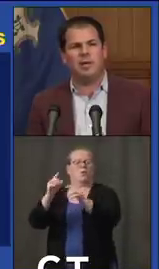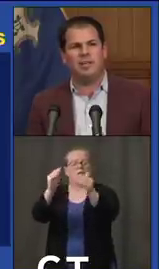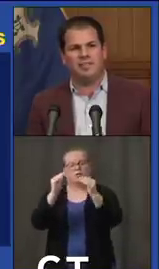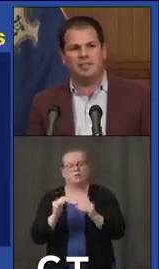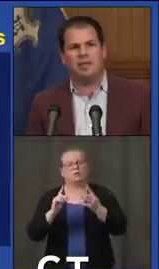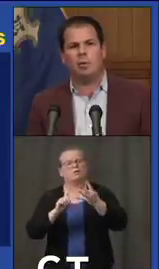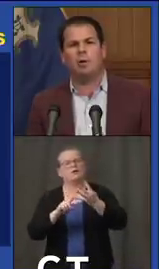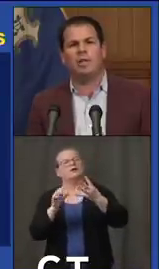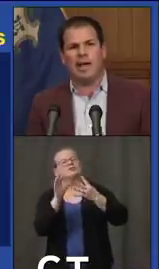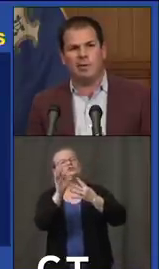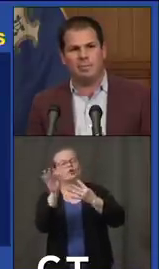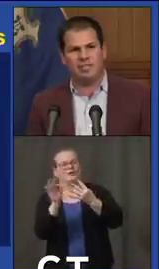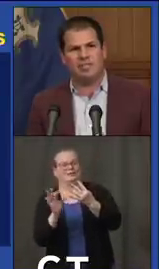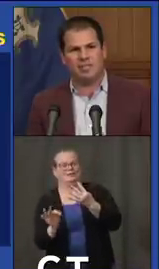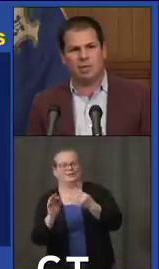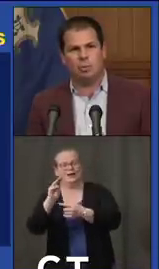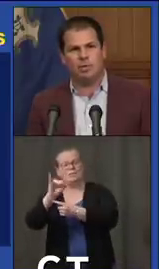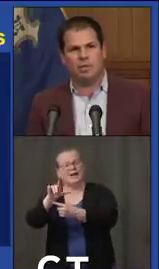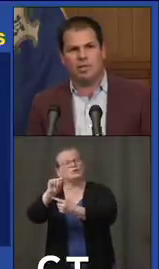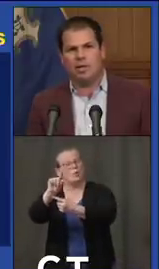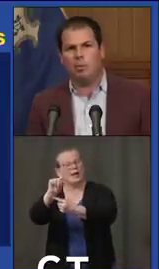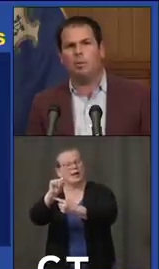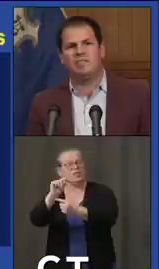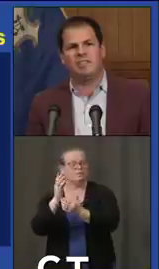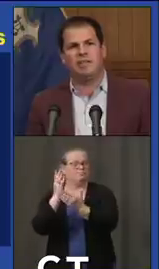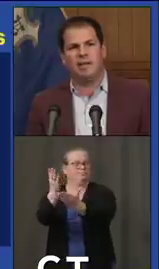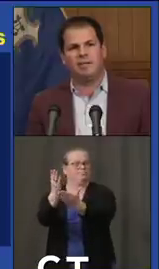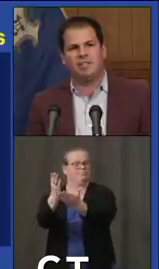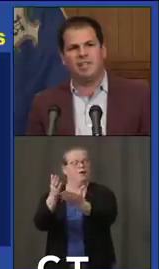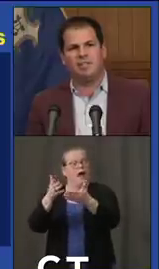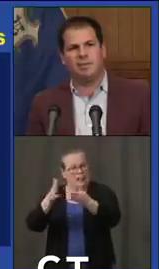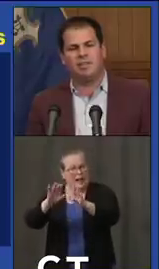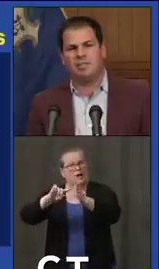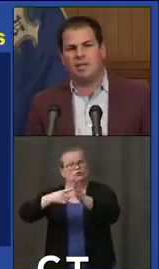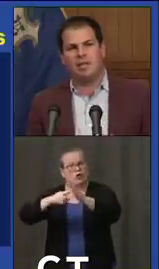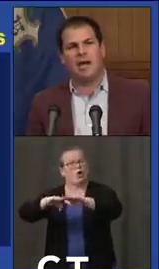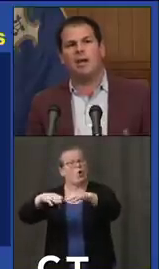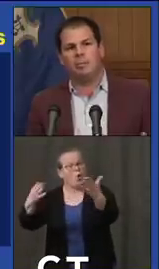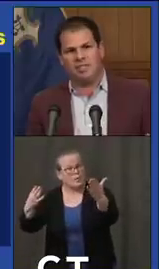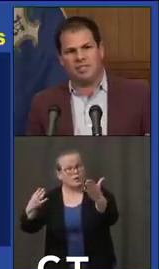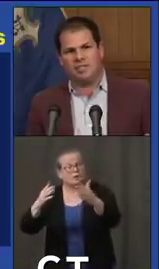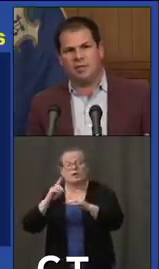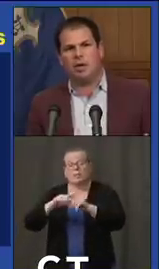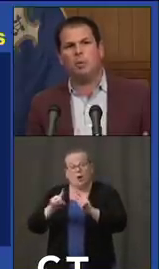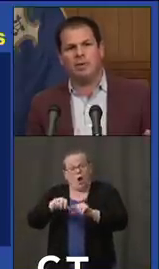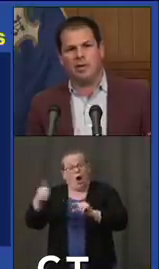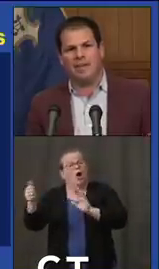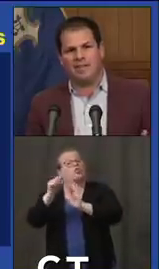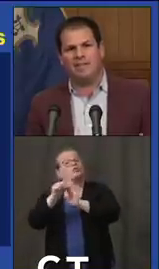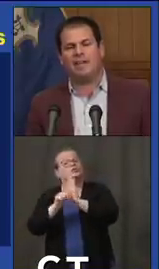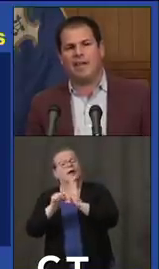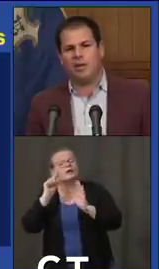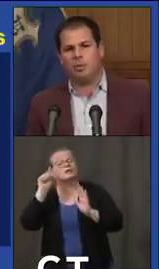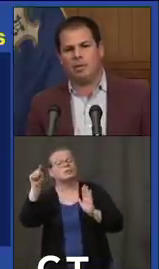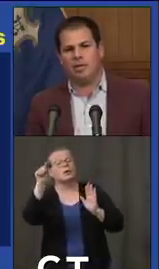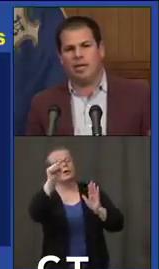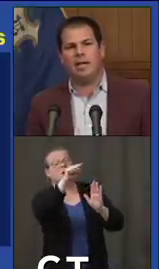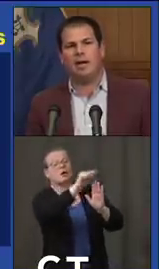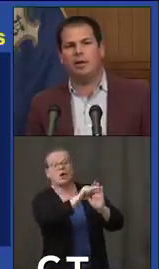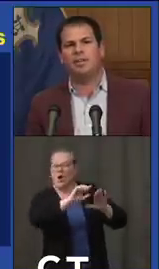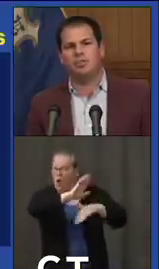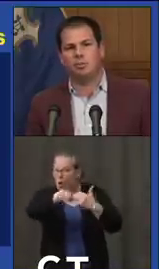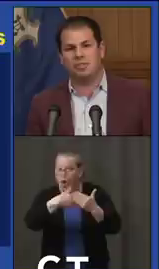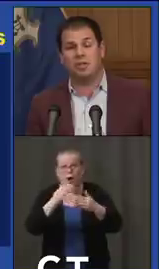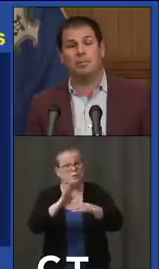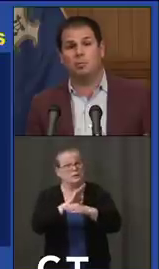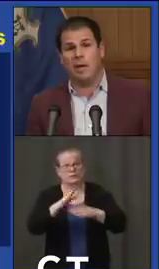May 20th is a date where we're allowing businesses to open. What we've seen in other states, though, is not all businesses are going to open on that date that can open, and not